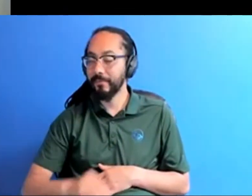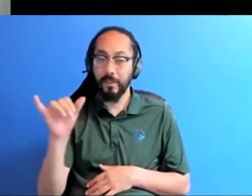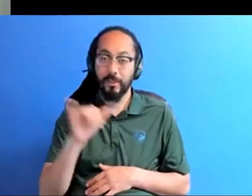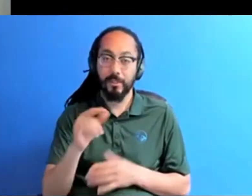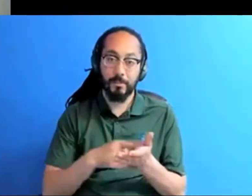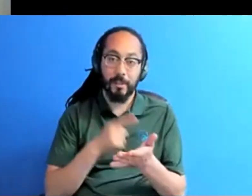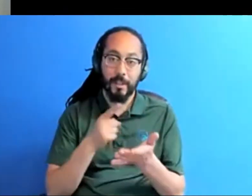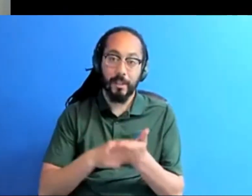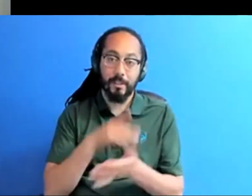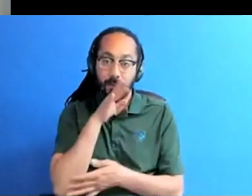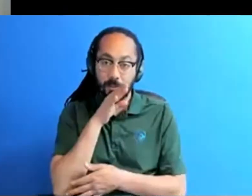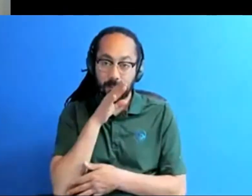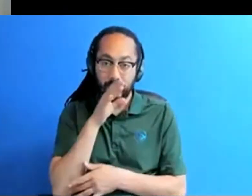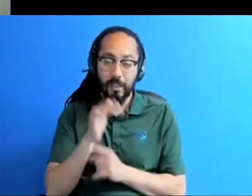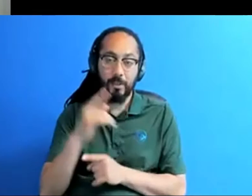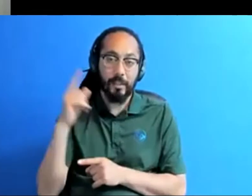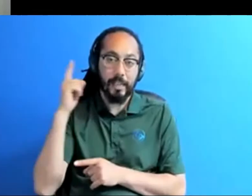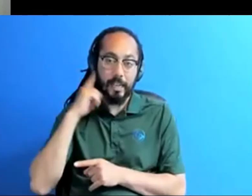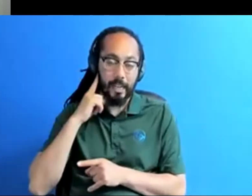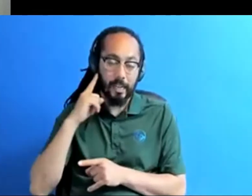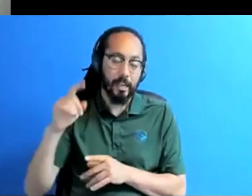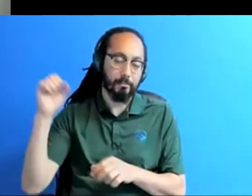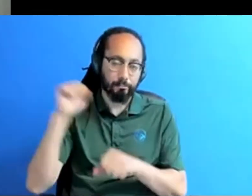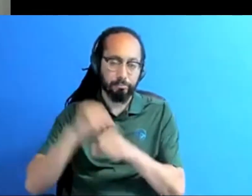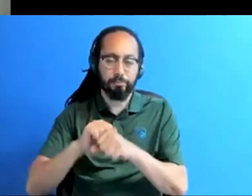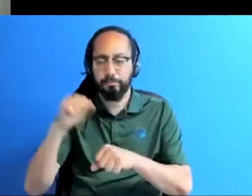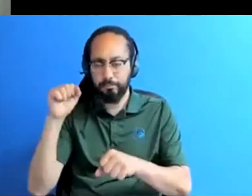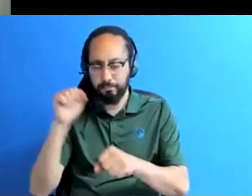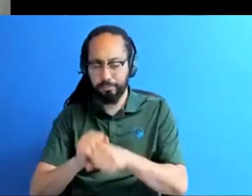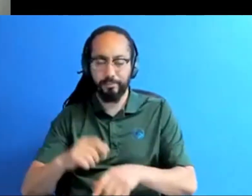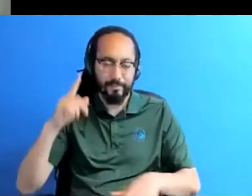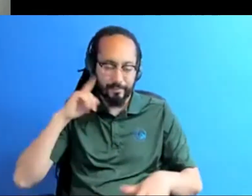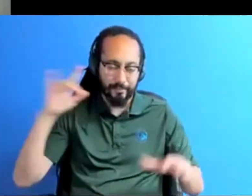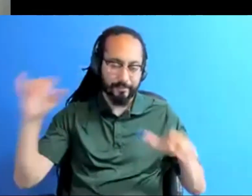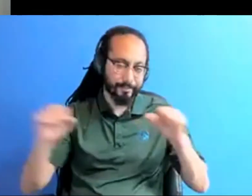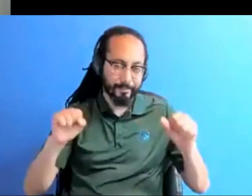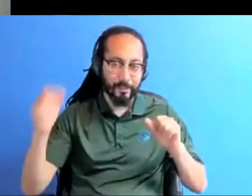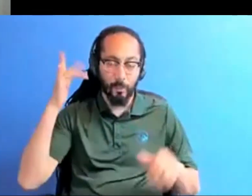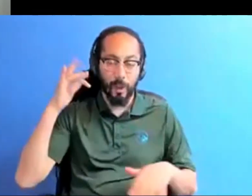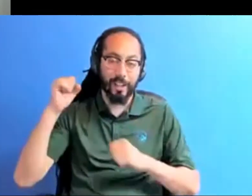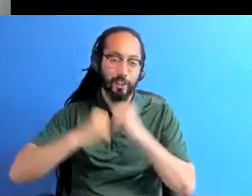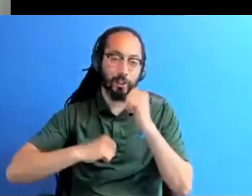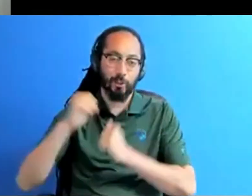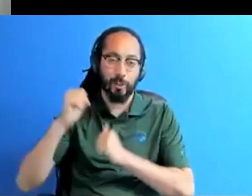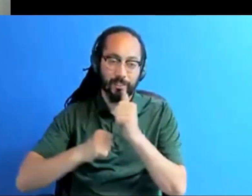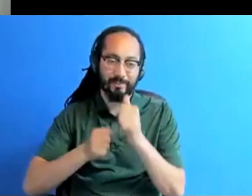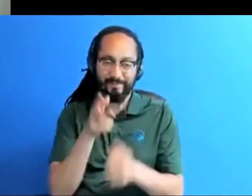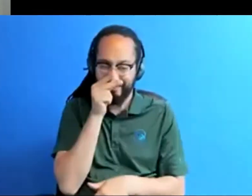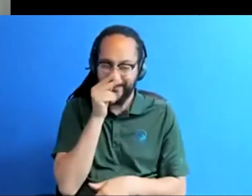some banging and crashing in the background because there is currently construction going on behind my building.